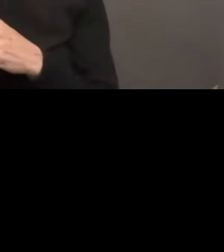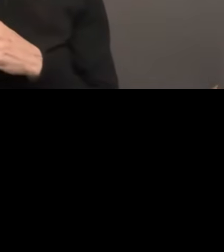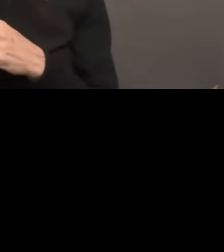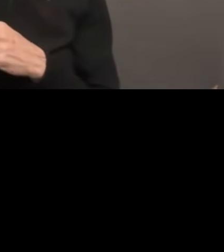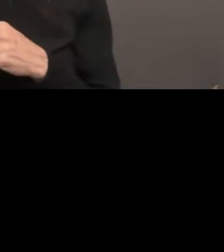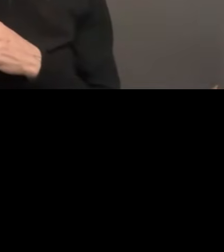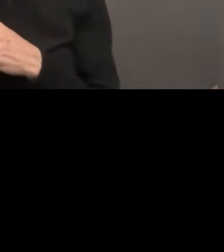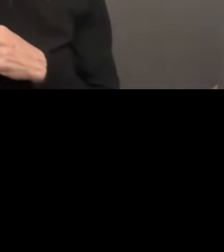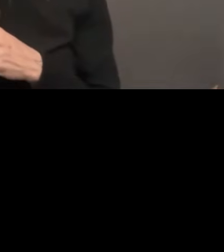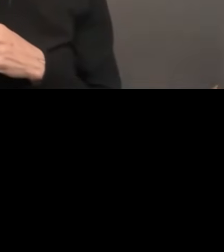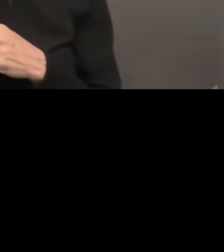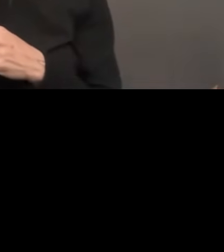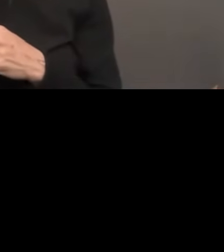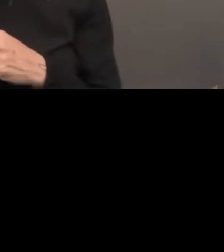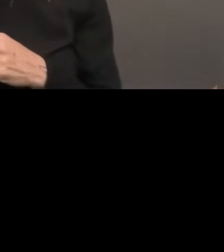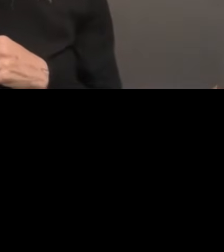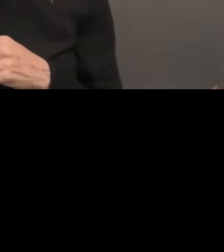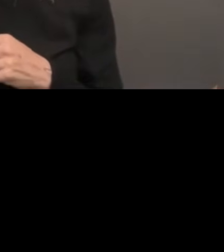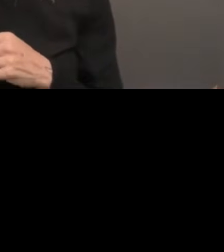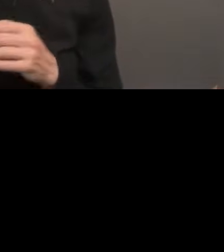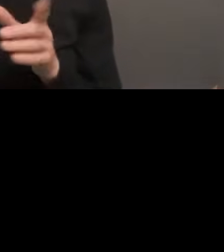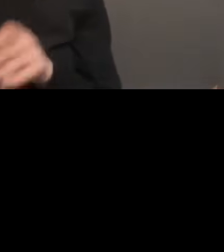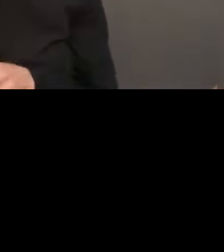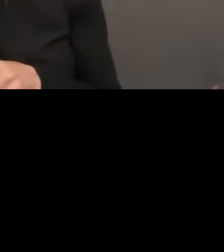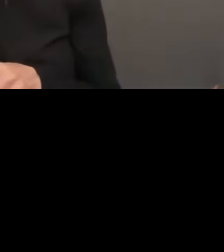of Turkey, basically in the straits between